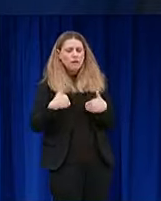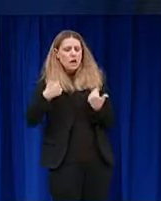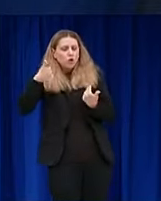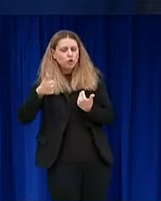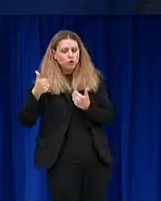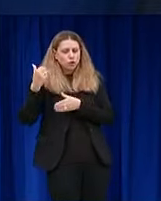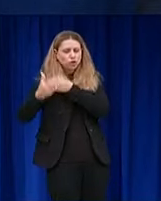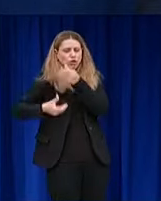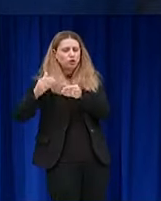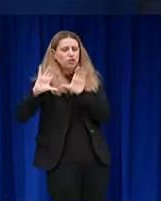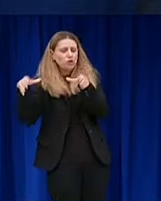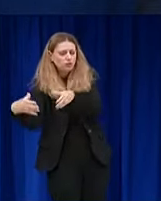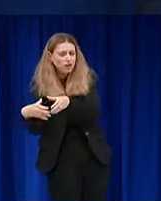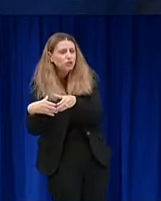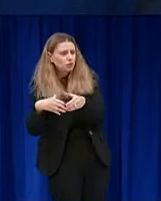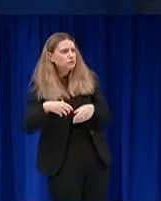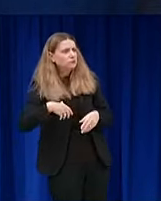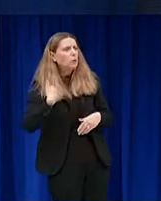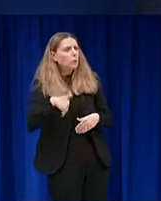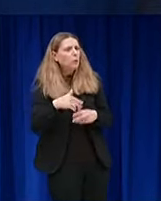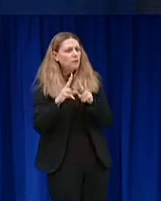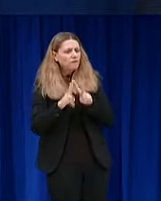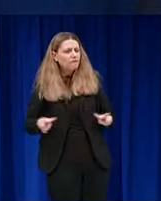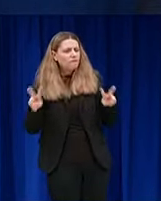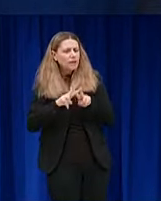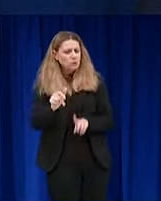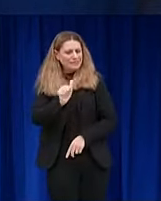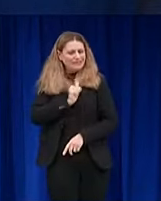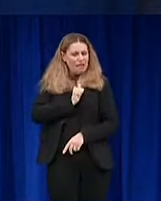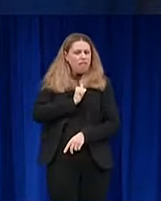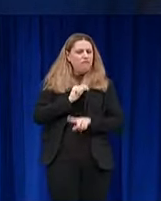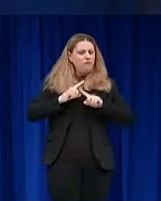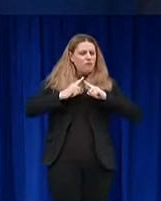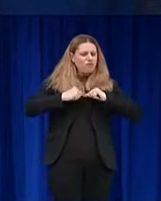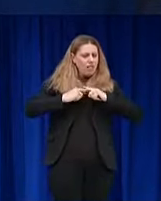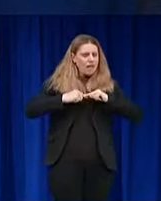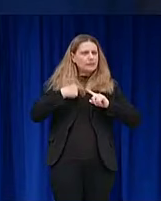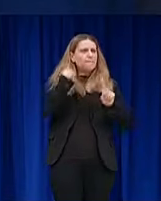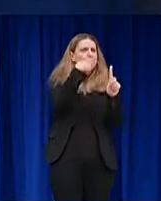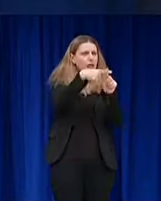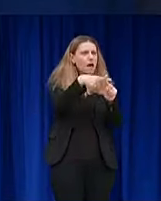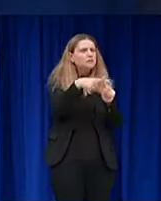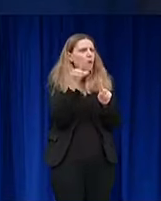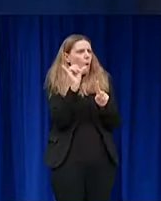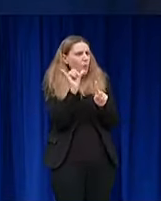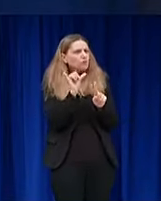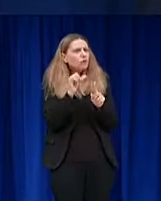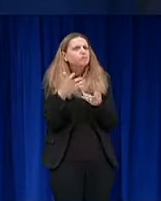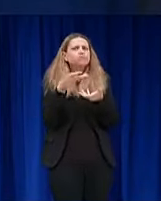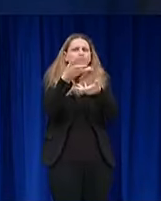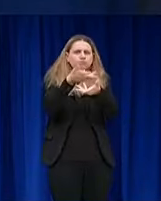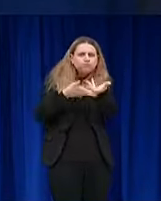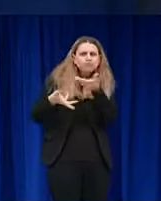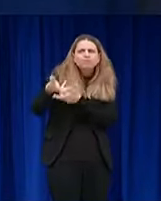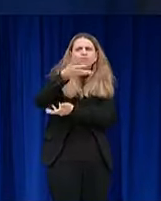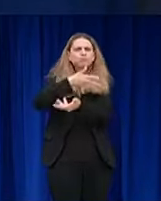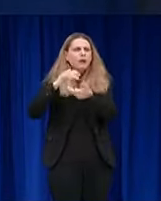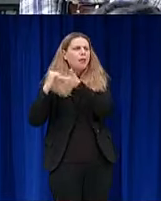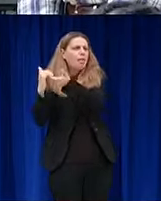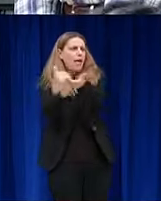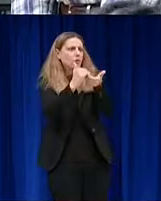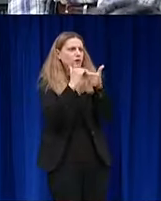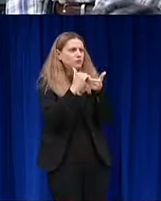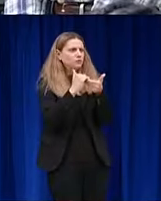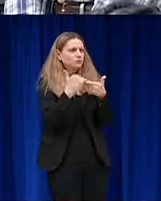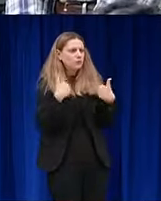self-reliance, they also highly value collaboration. They have high expectations of themselves and benefit from the